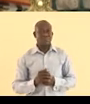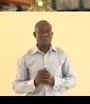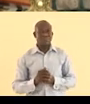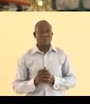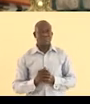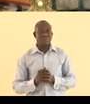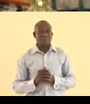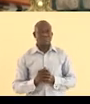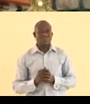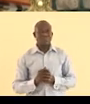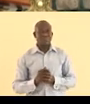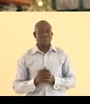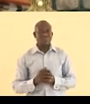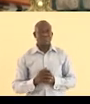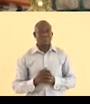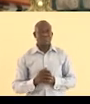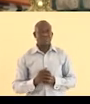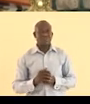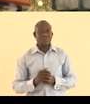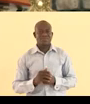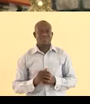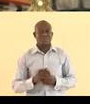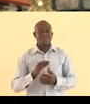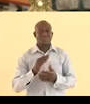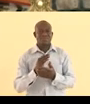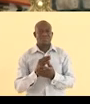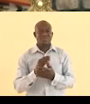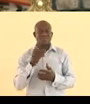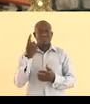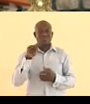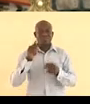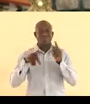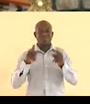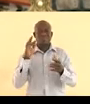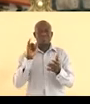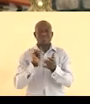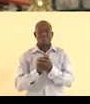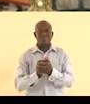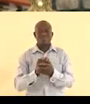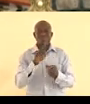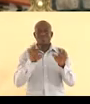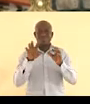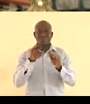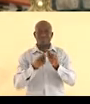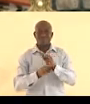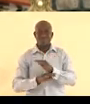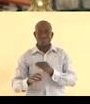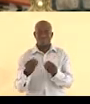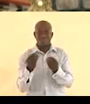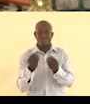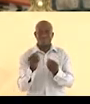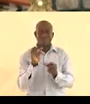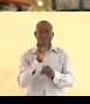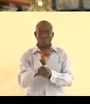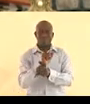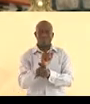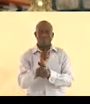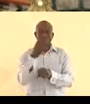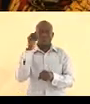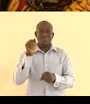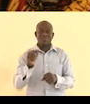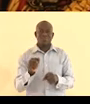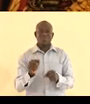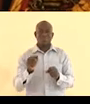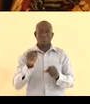healed Naaman, but somebody did the groundwork. Somebody did the evangelization that proclaimed the prophet